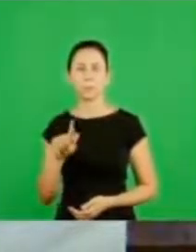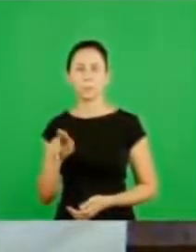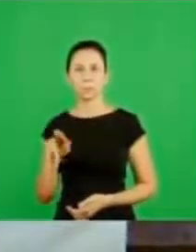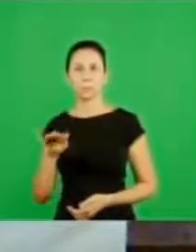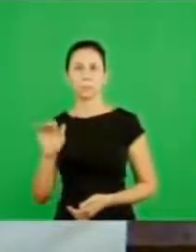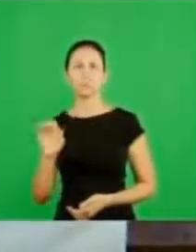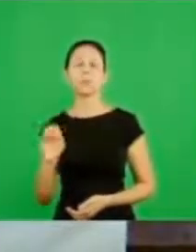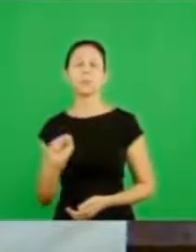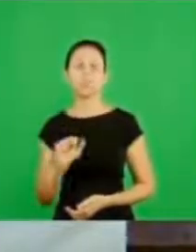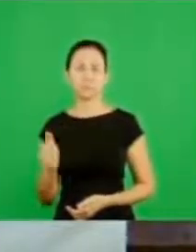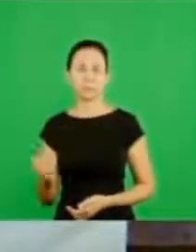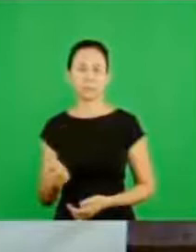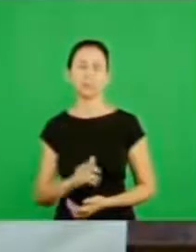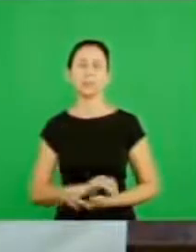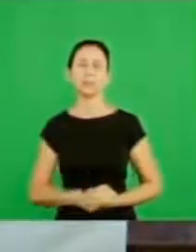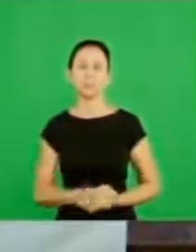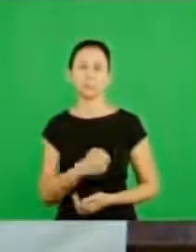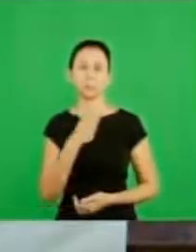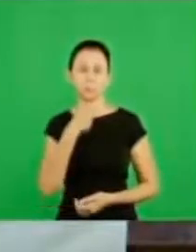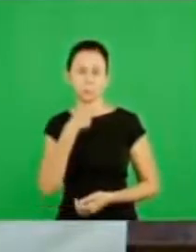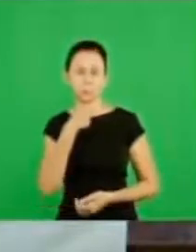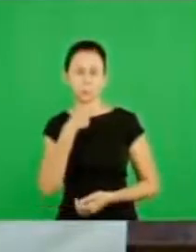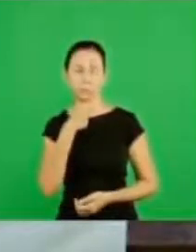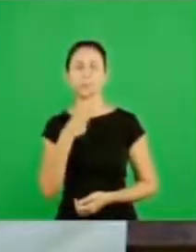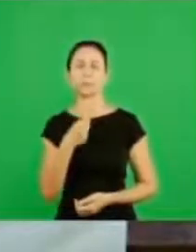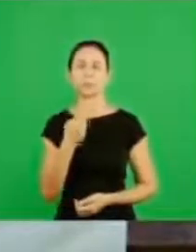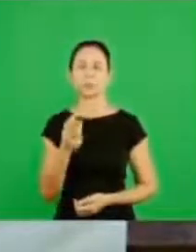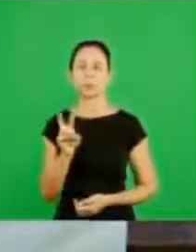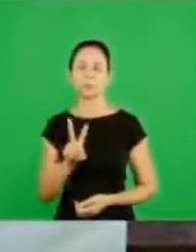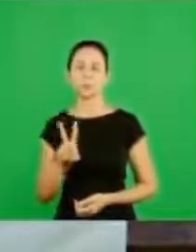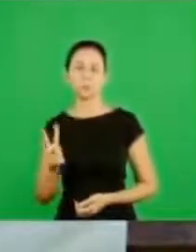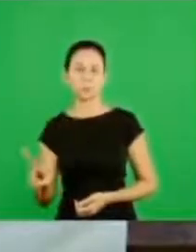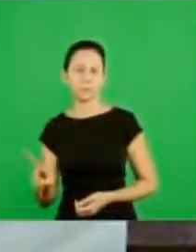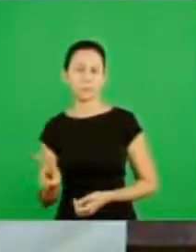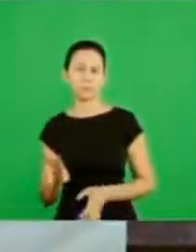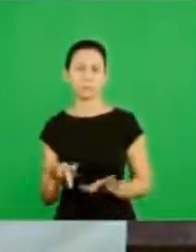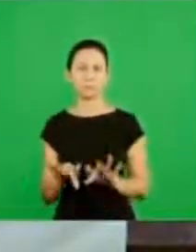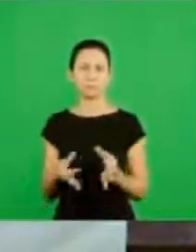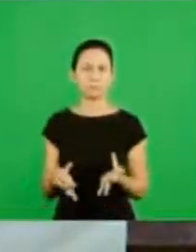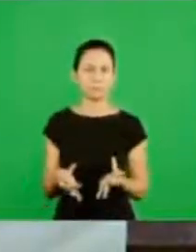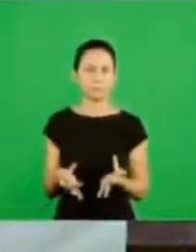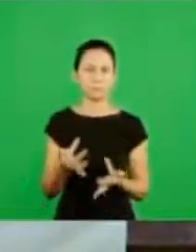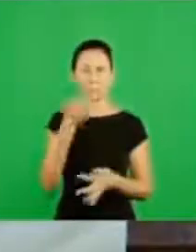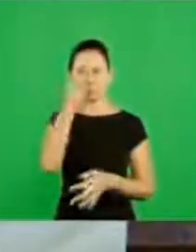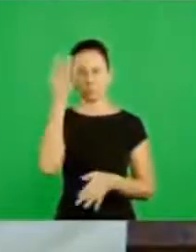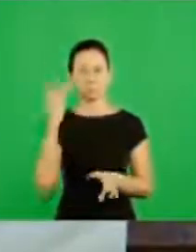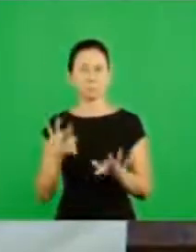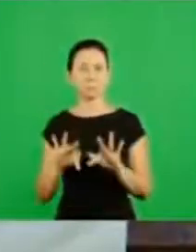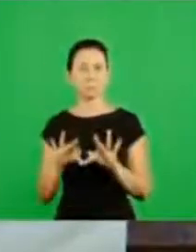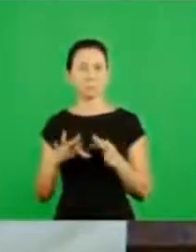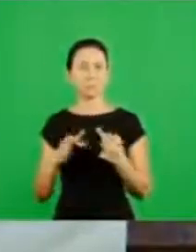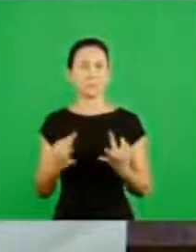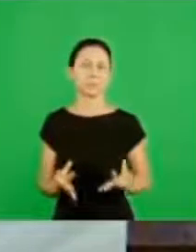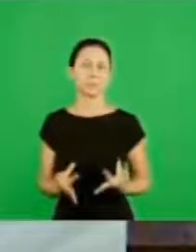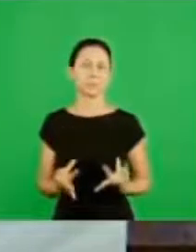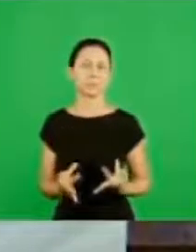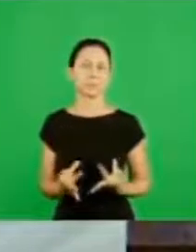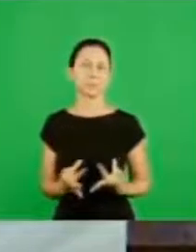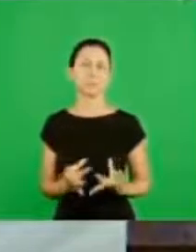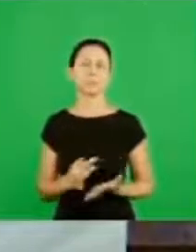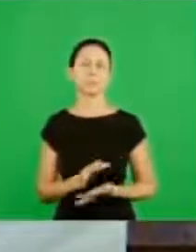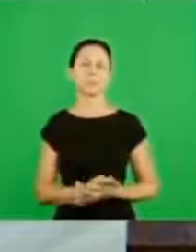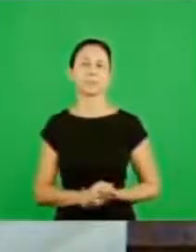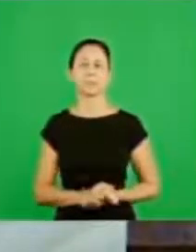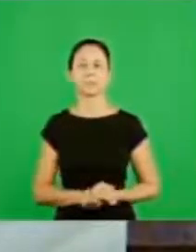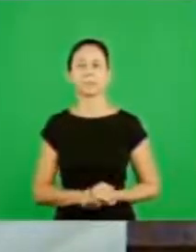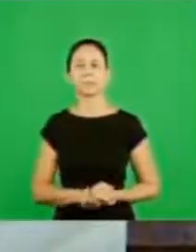Mauro Rodriguez. He's a journalist. He was there in Vila Velha, the city in Brazil. He